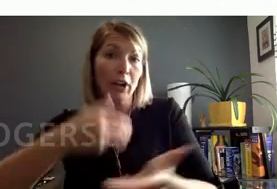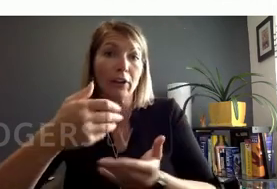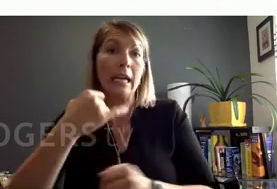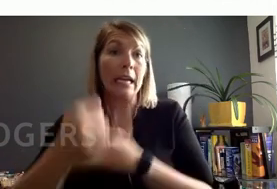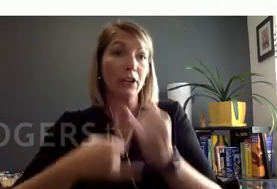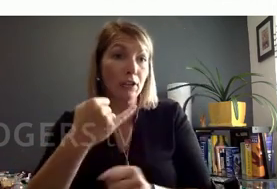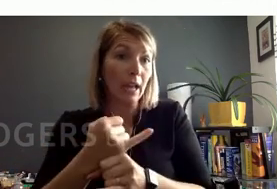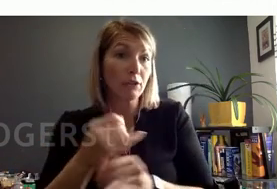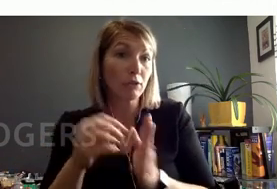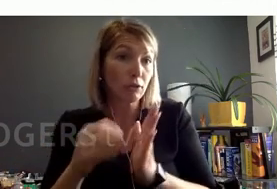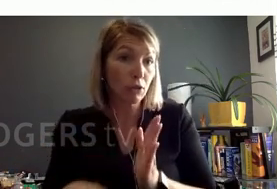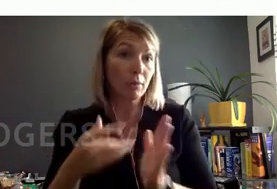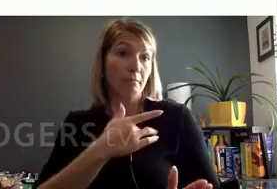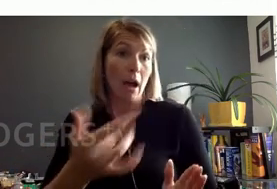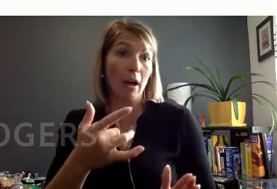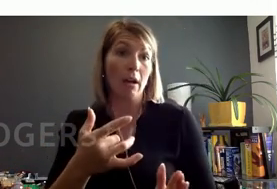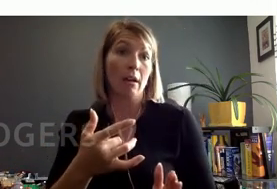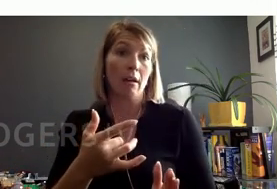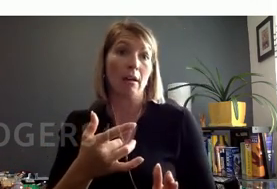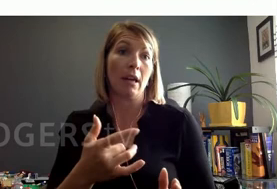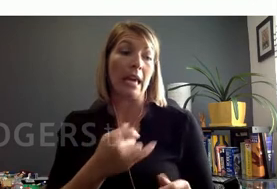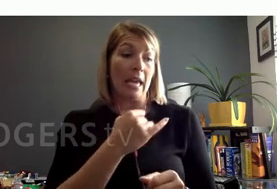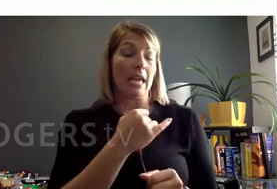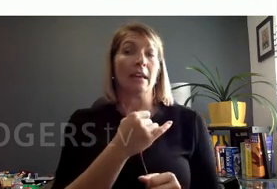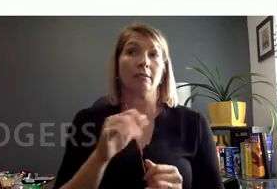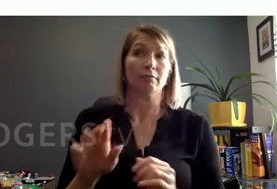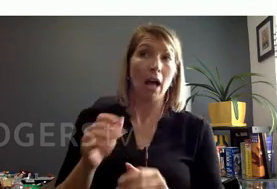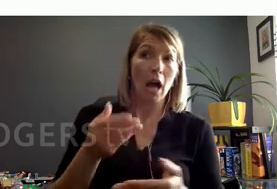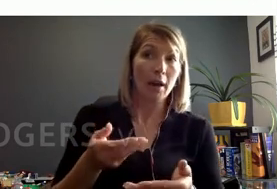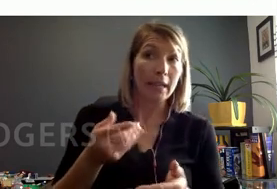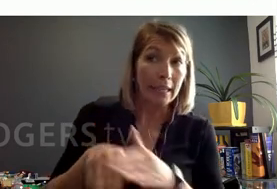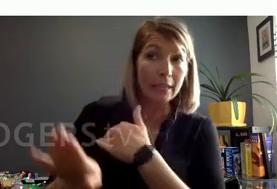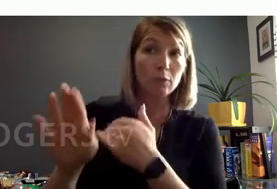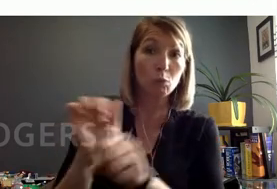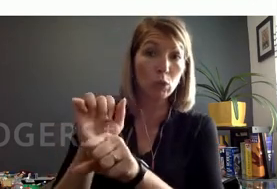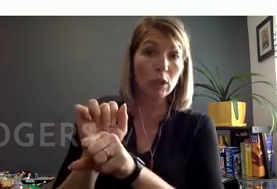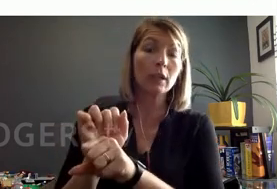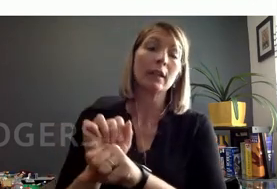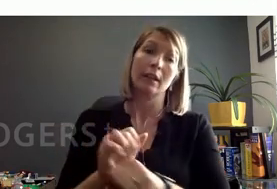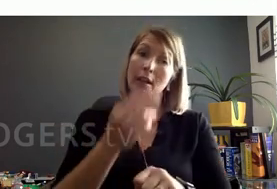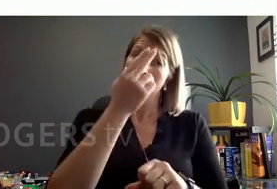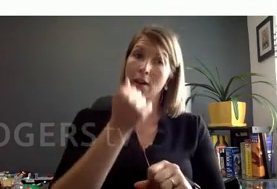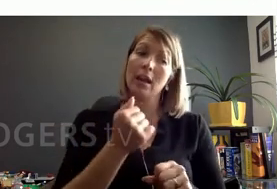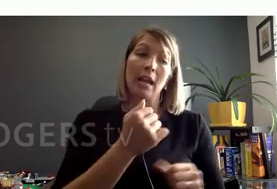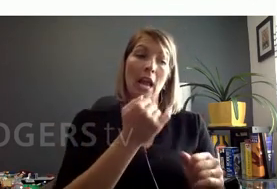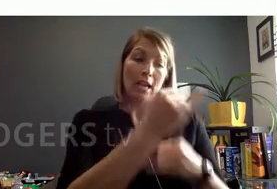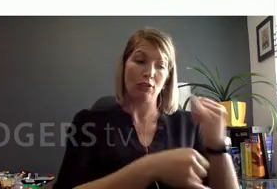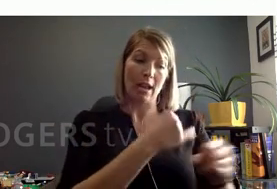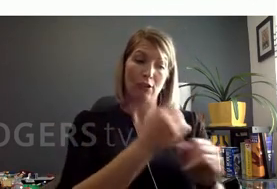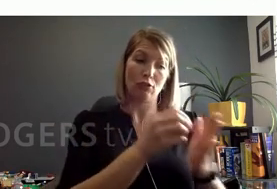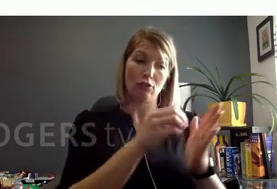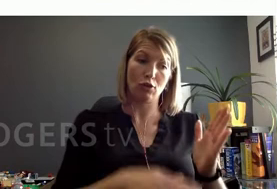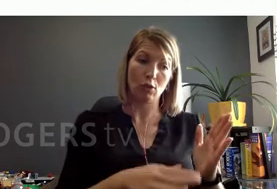more likely to start a business than a local resident. And first of all, as we know, our population